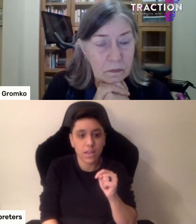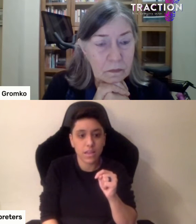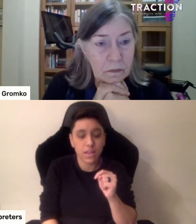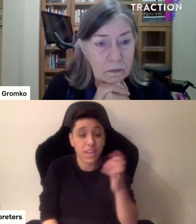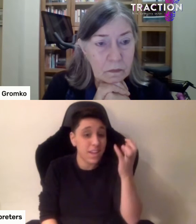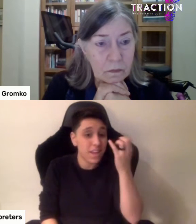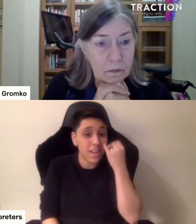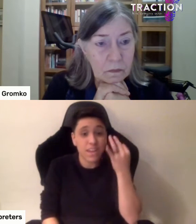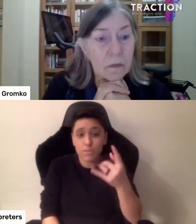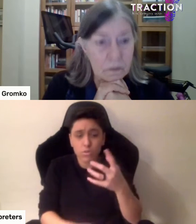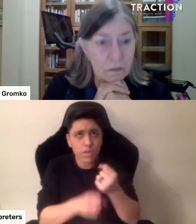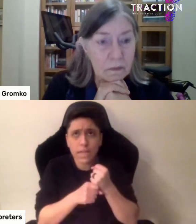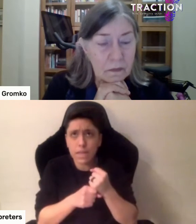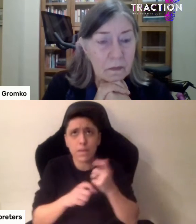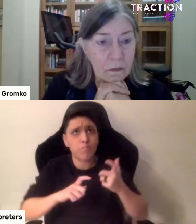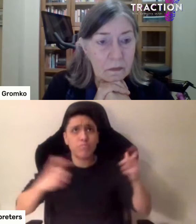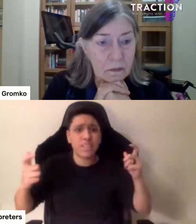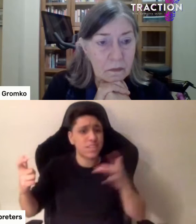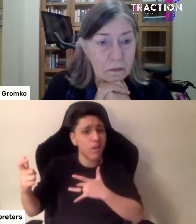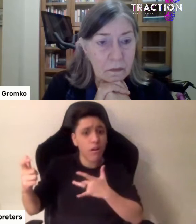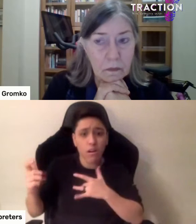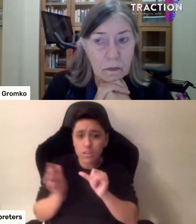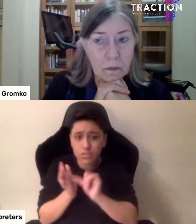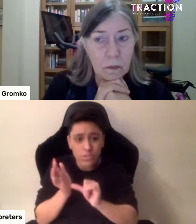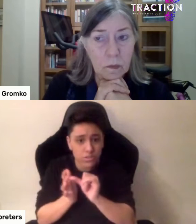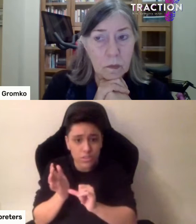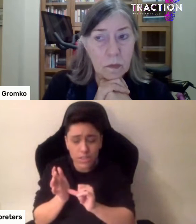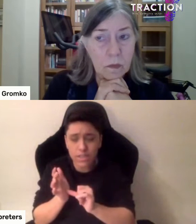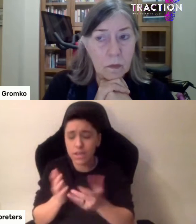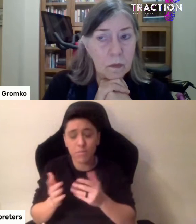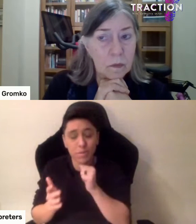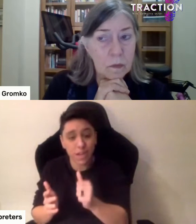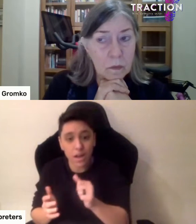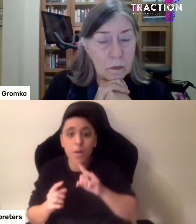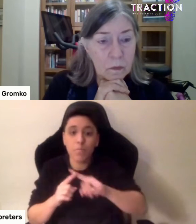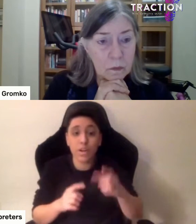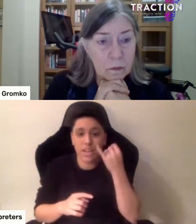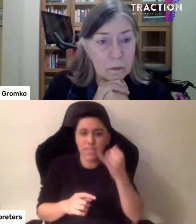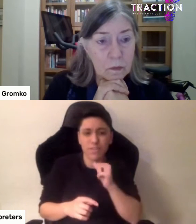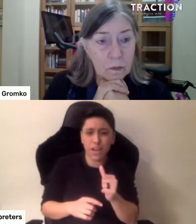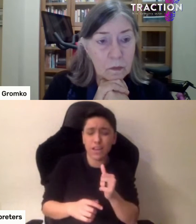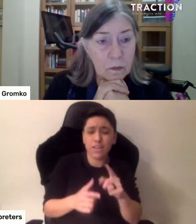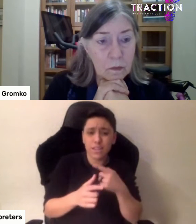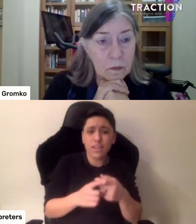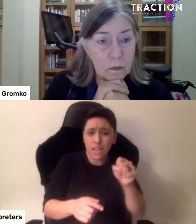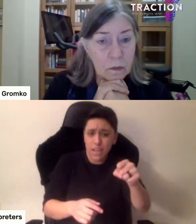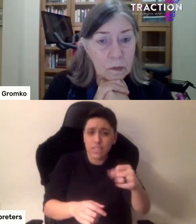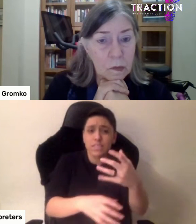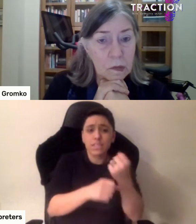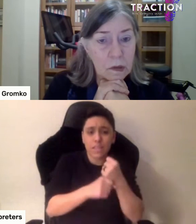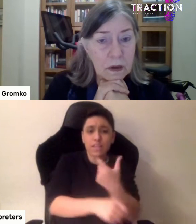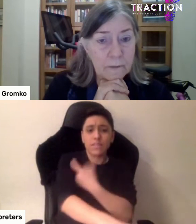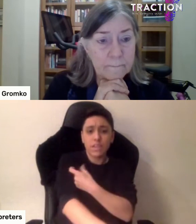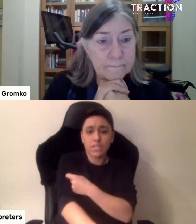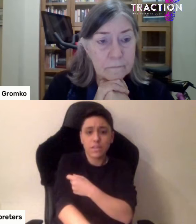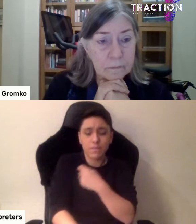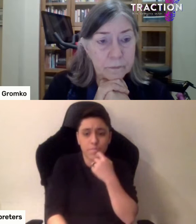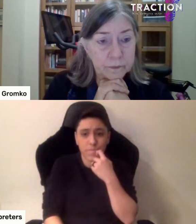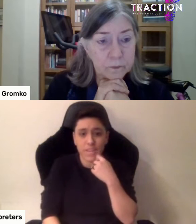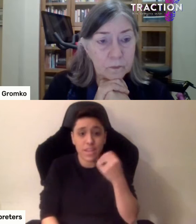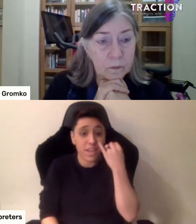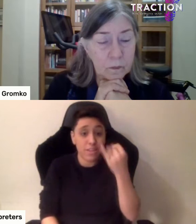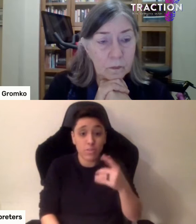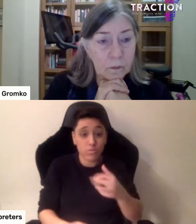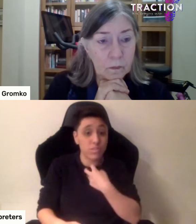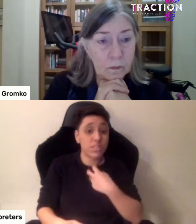surgery or something along those lines, get it. If you're home and recovering and it's for trans surgeries, then